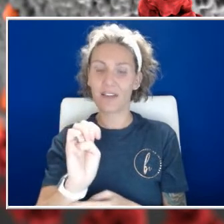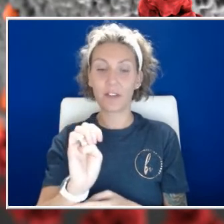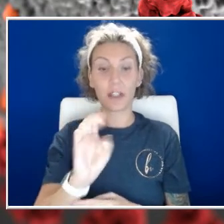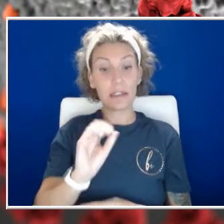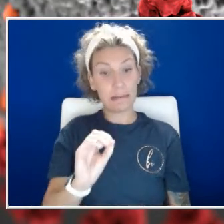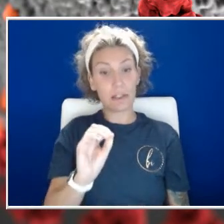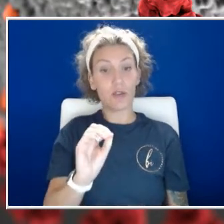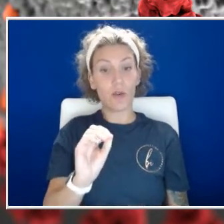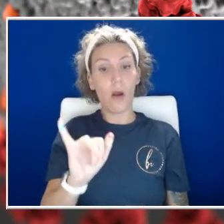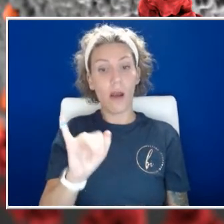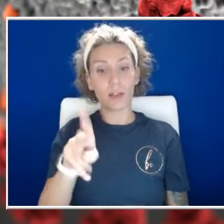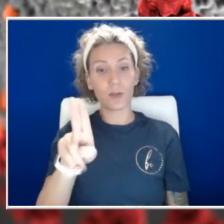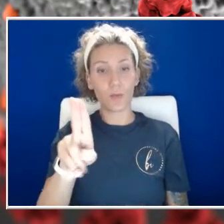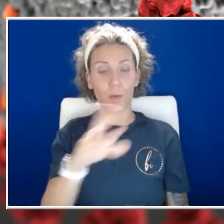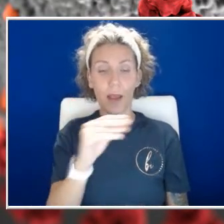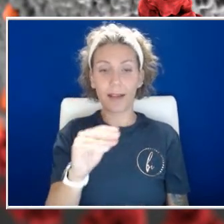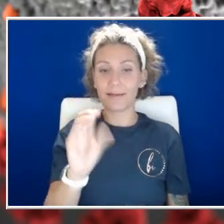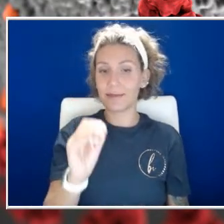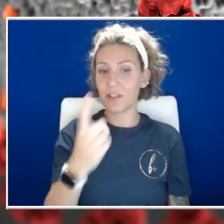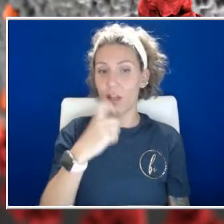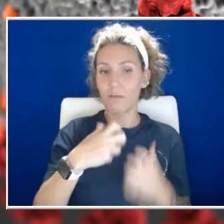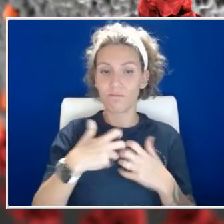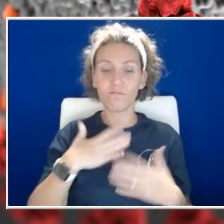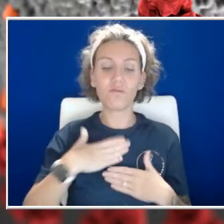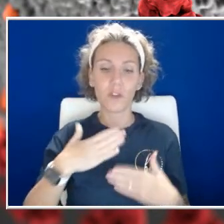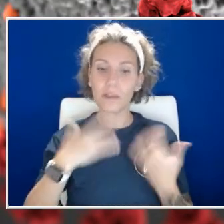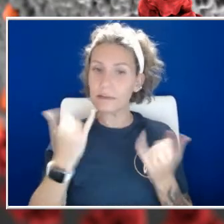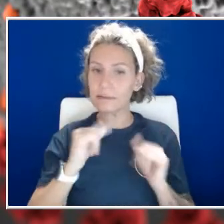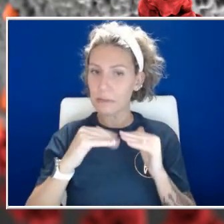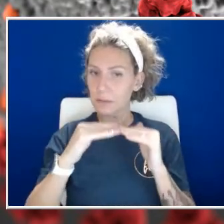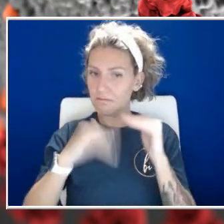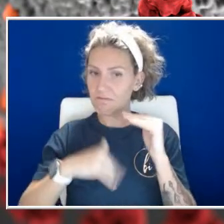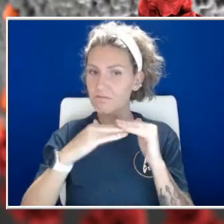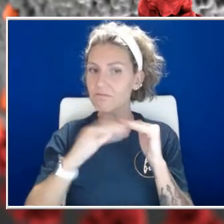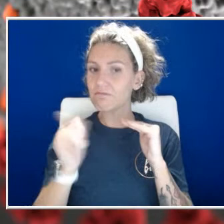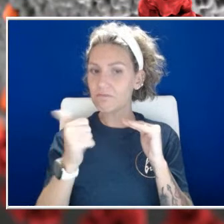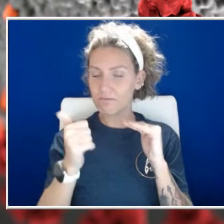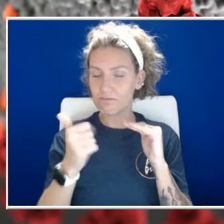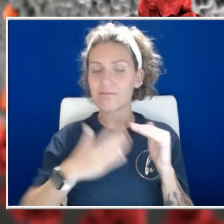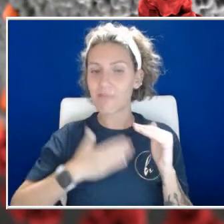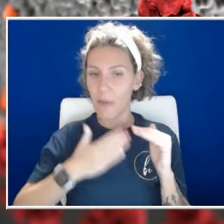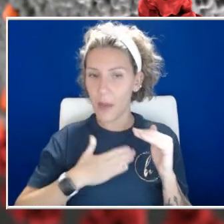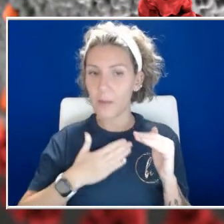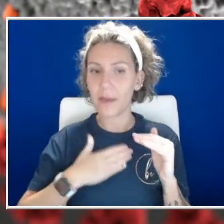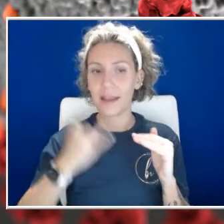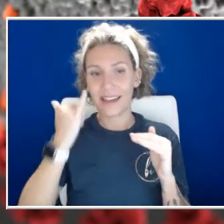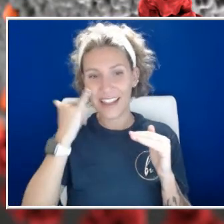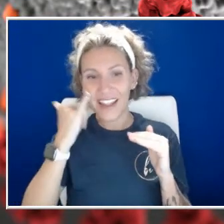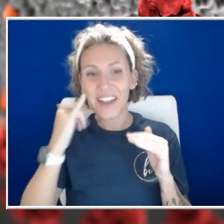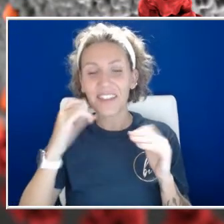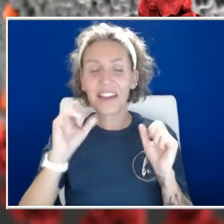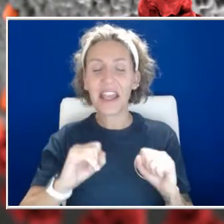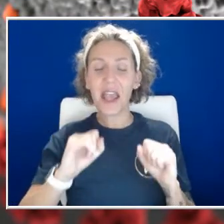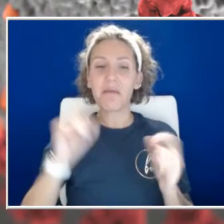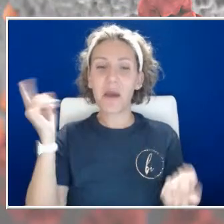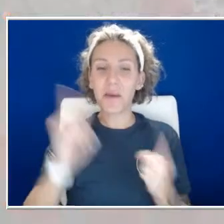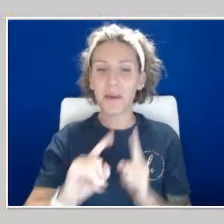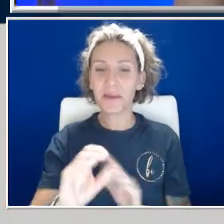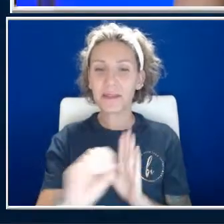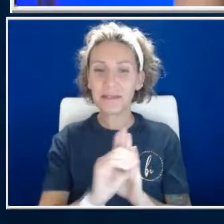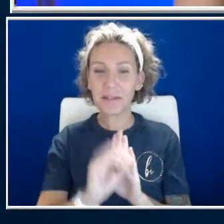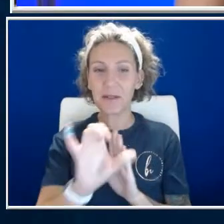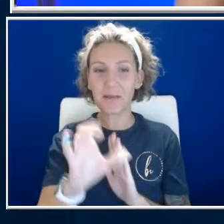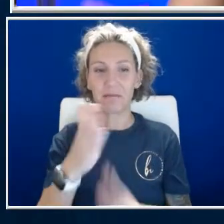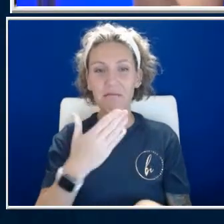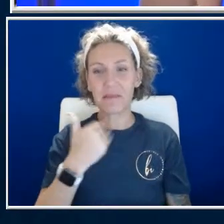and 0 on the ventilator. So again, still under 10. We're happy about that. If we could push it further down to 0, that'd be a lot better. It would. It would. All